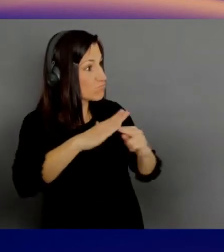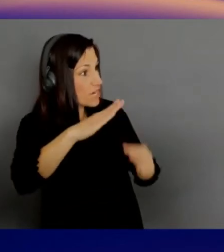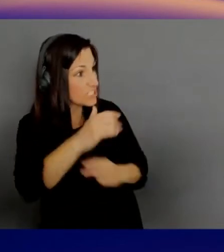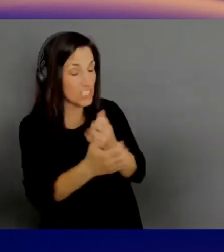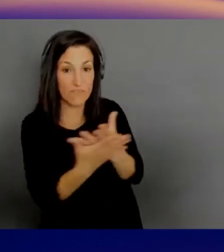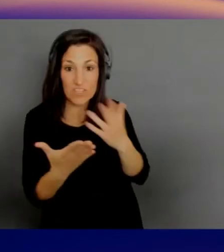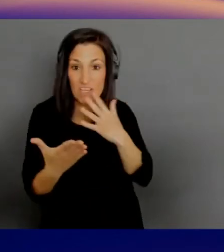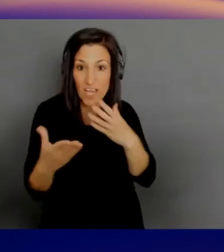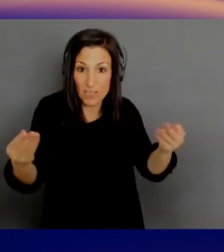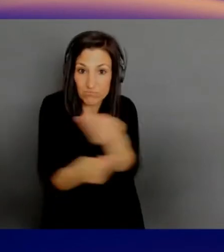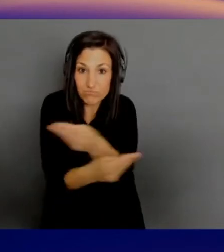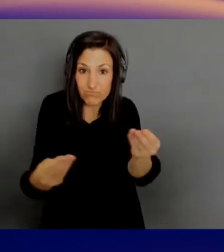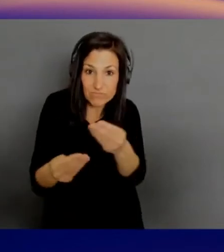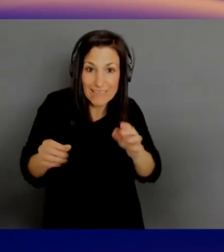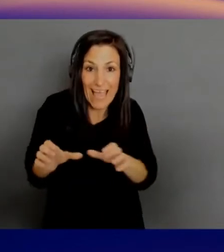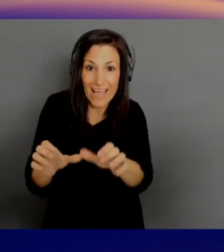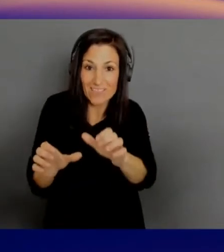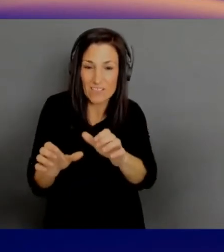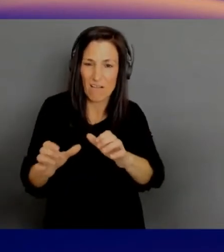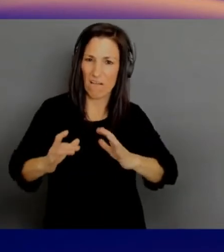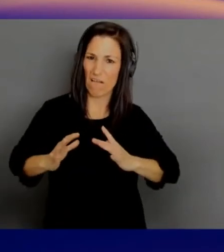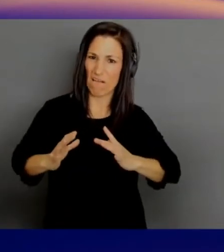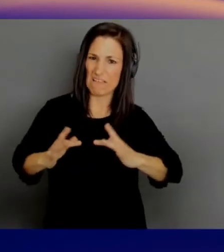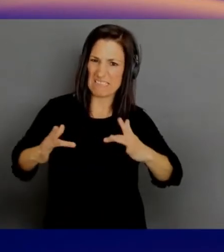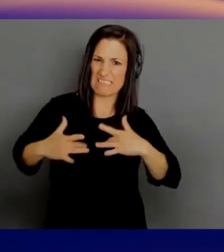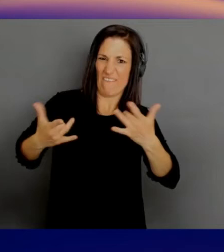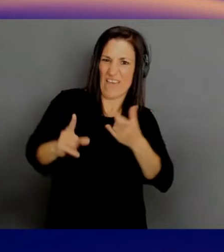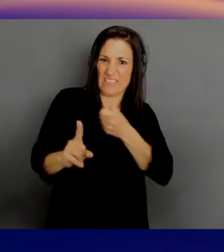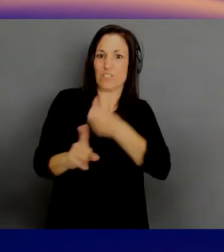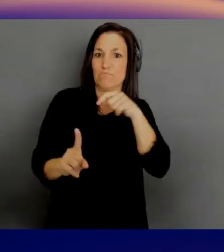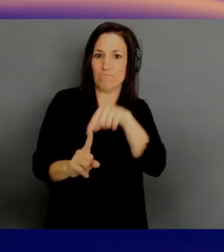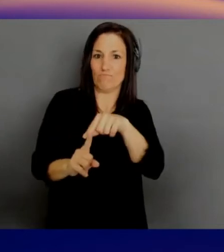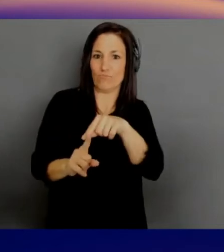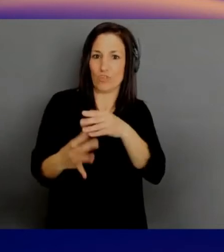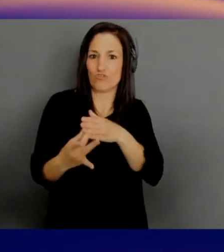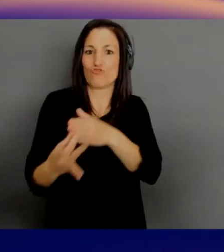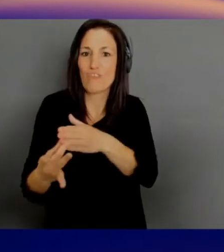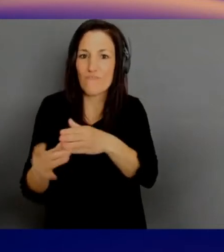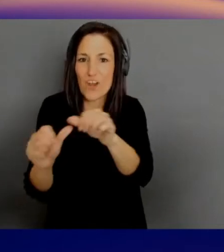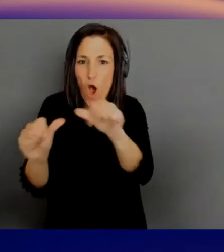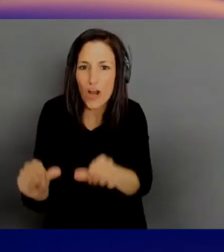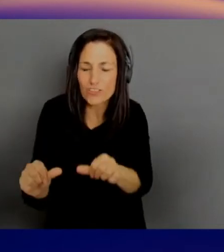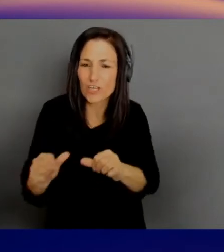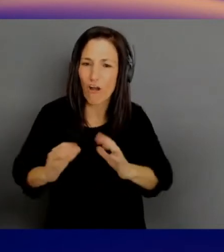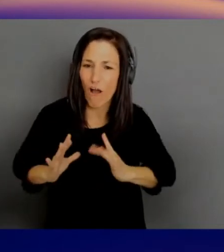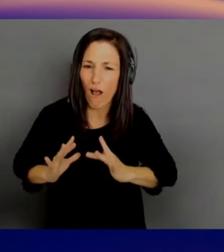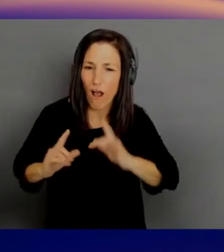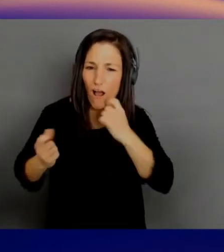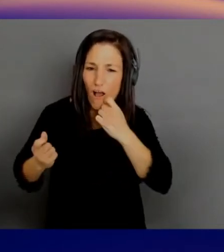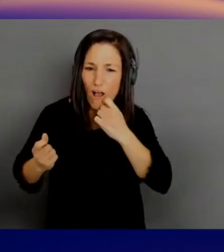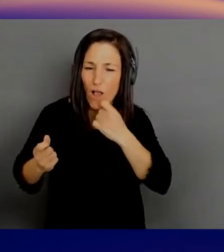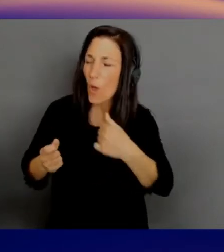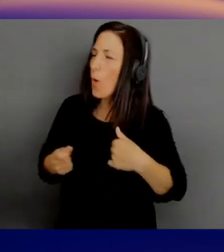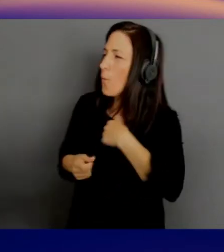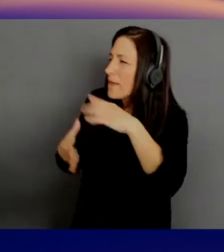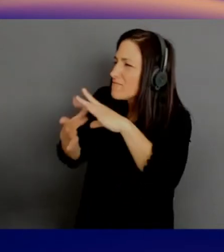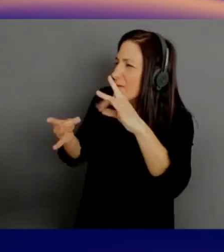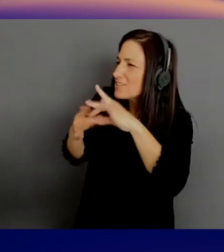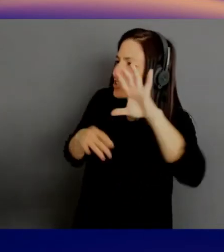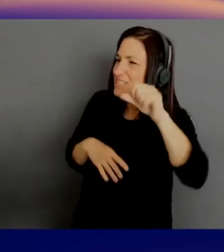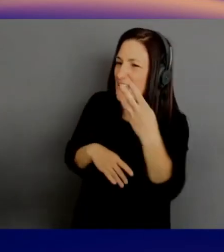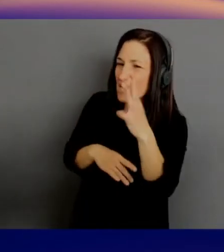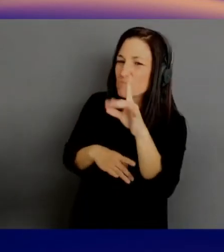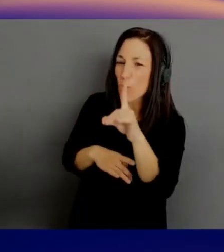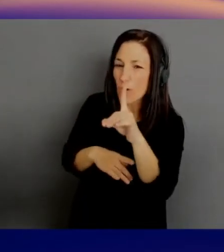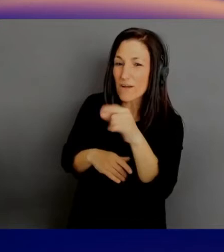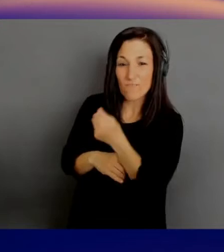Yeah. really have this event-driven architecture to that's so cool. Yeah. Well, we've mentioned dashboards a couple times. I want to again bring us